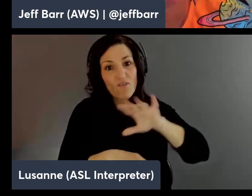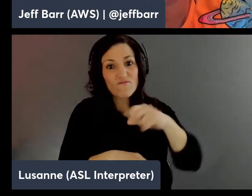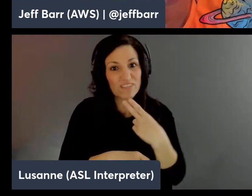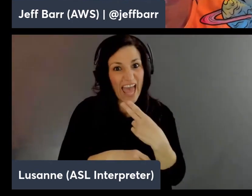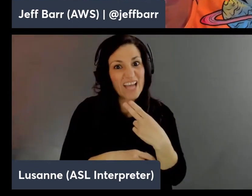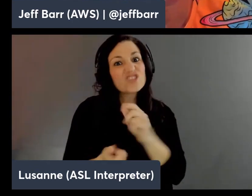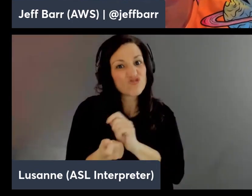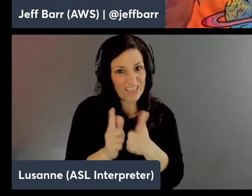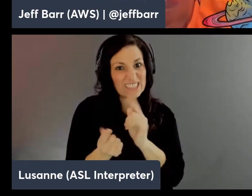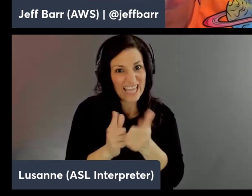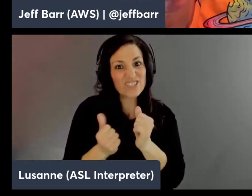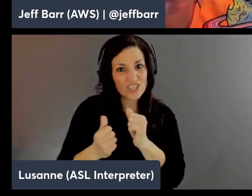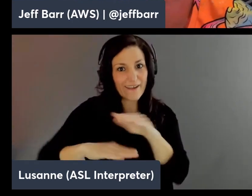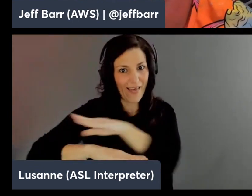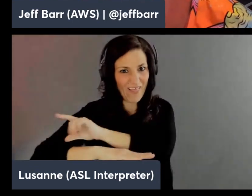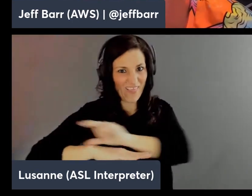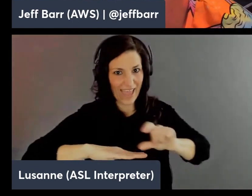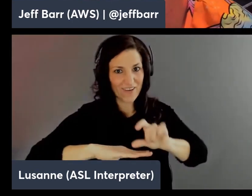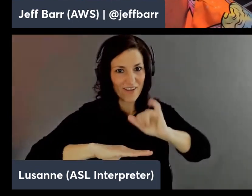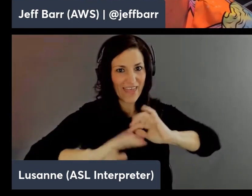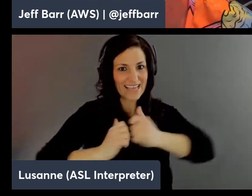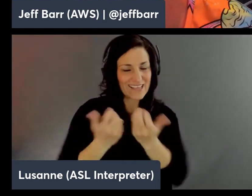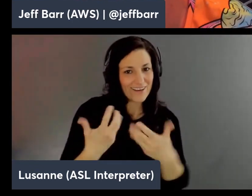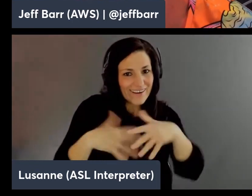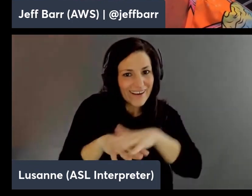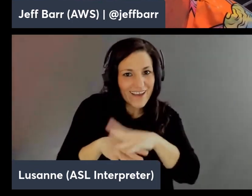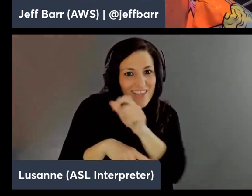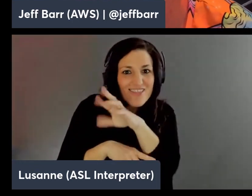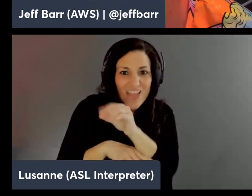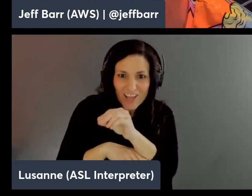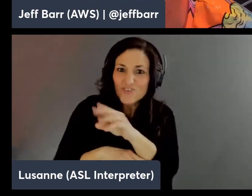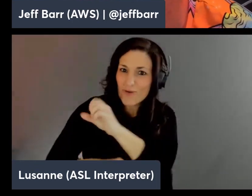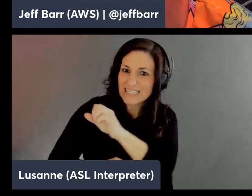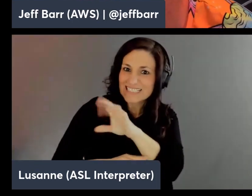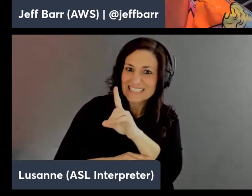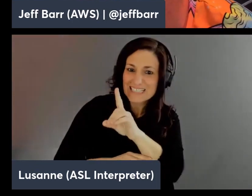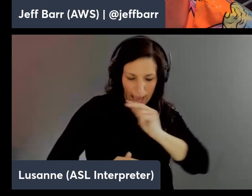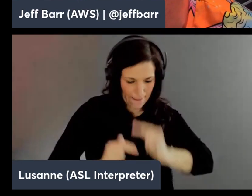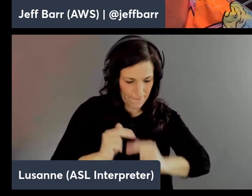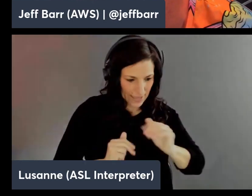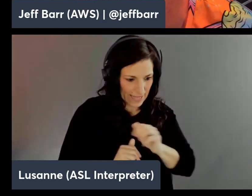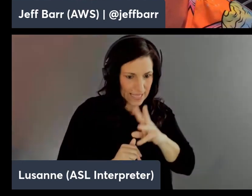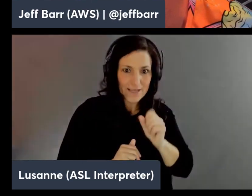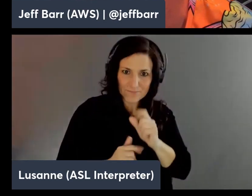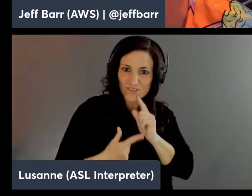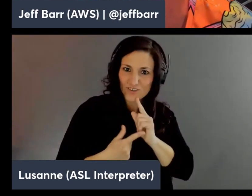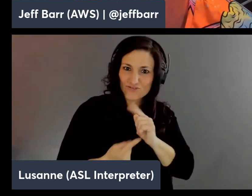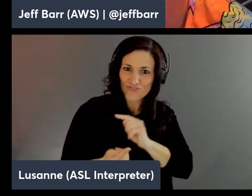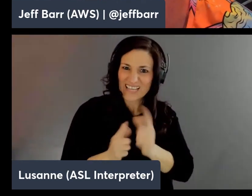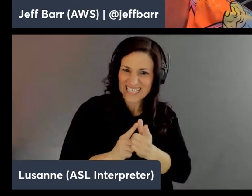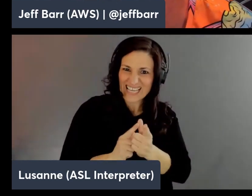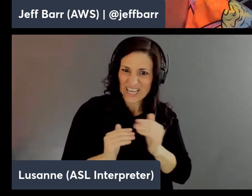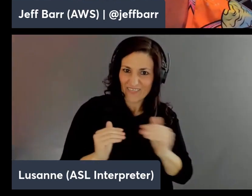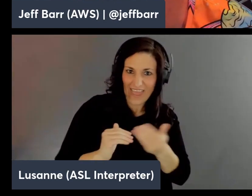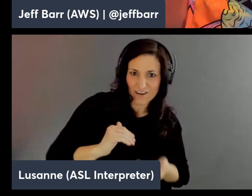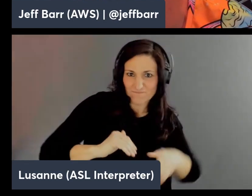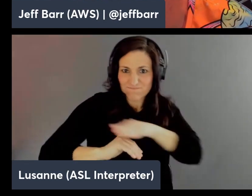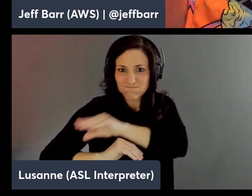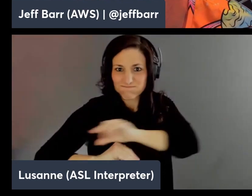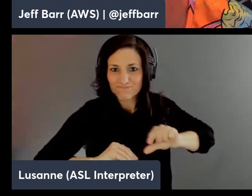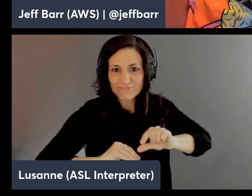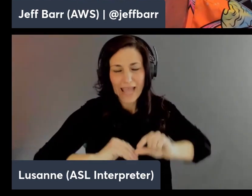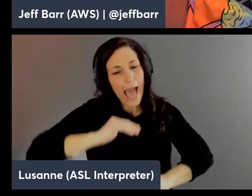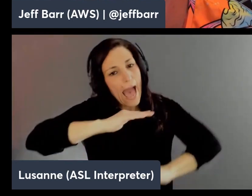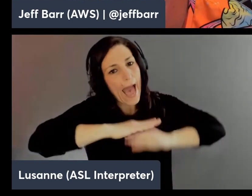the whole innovation comes in, where the Nitro SSD builds an in-house AWS developed flash translation layer that really optimizes the amount